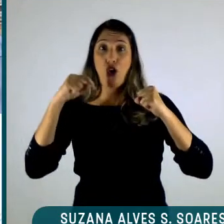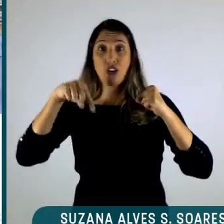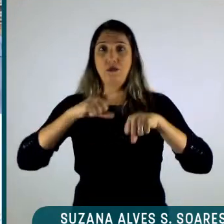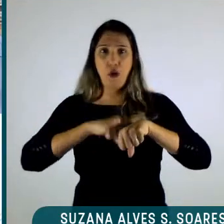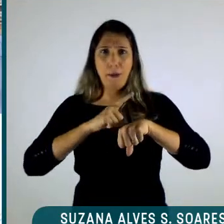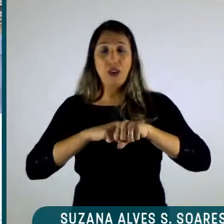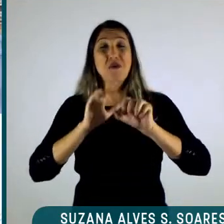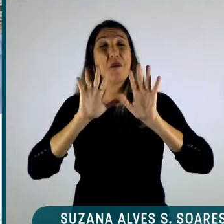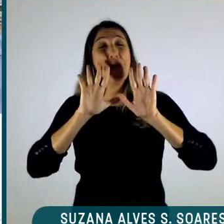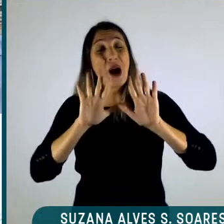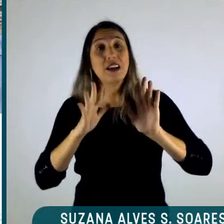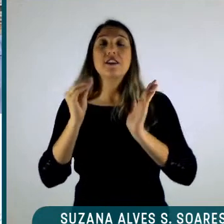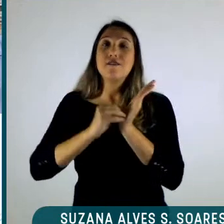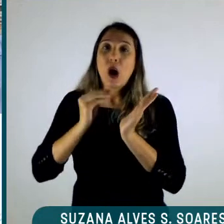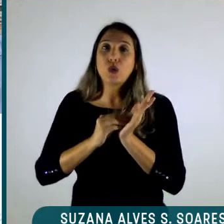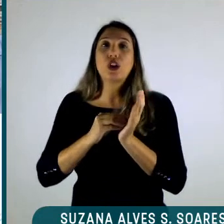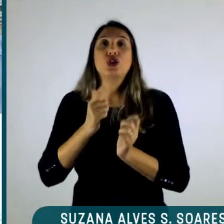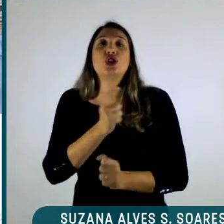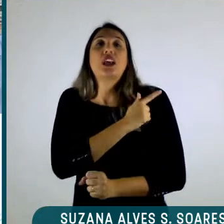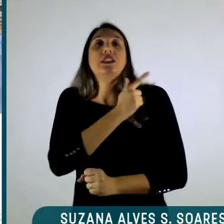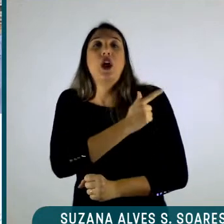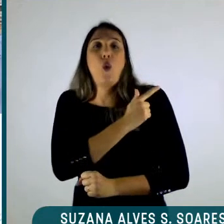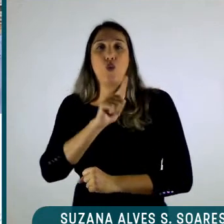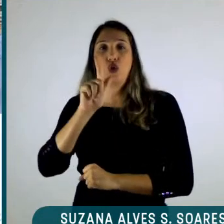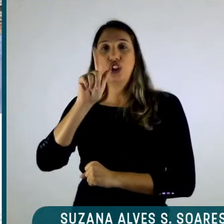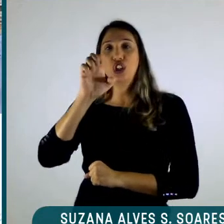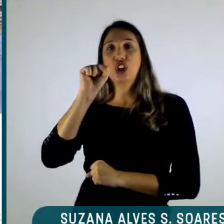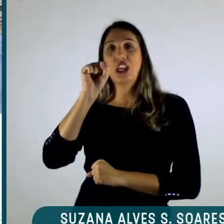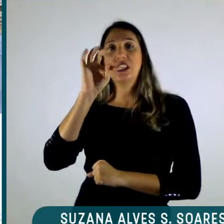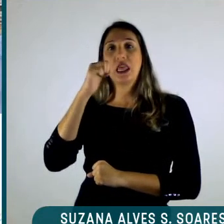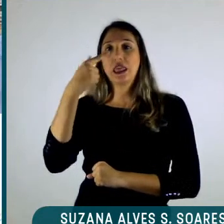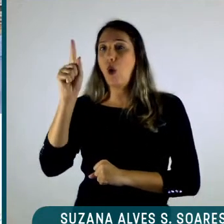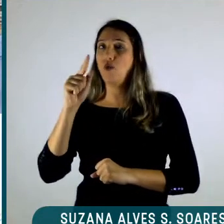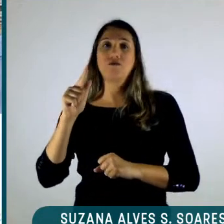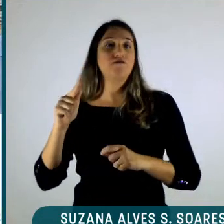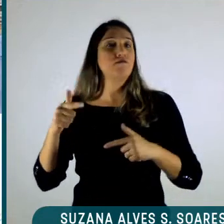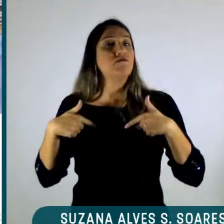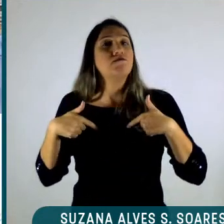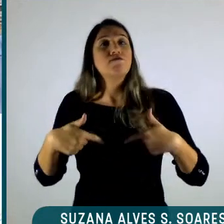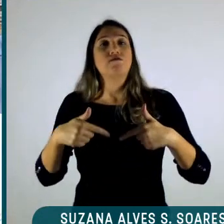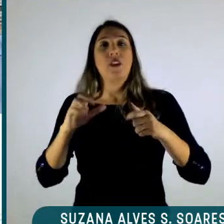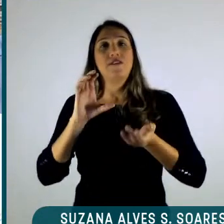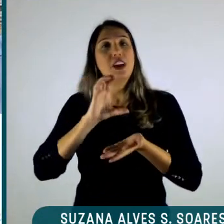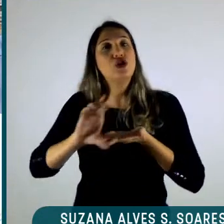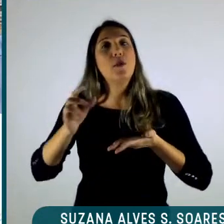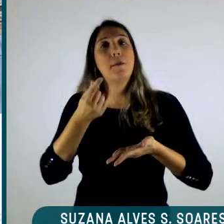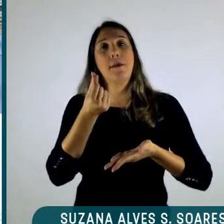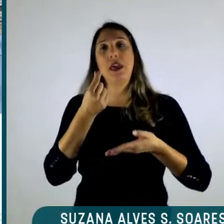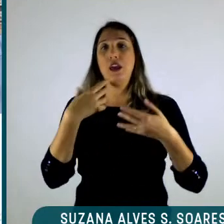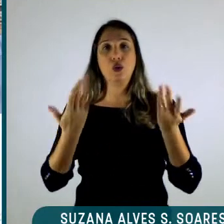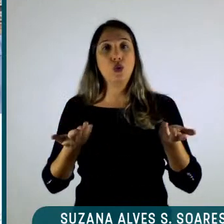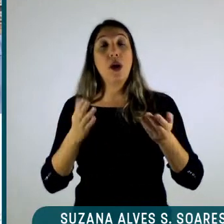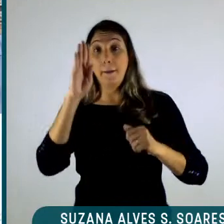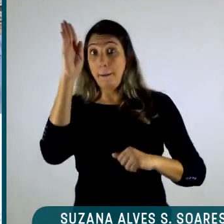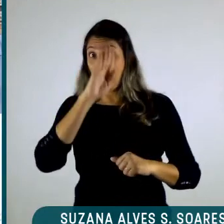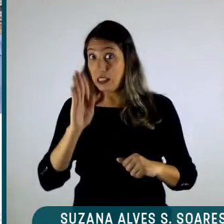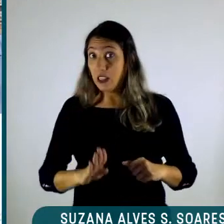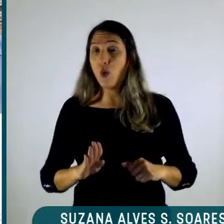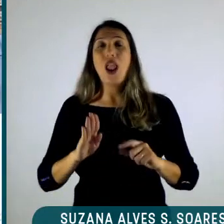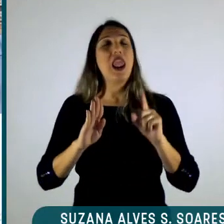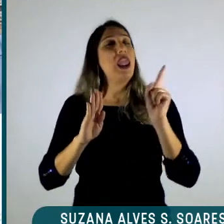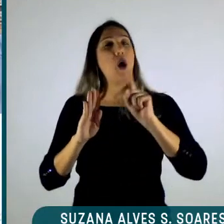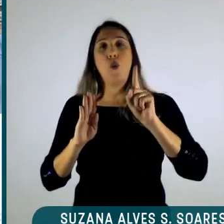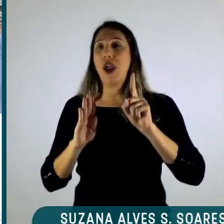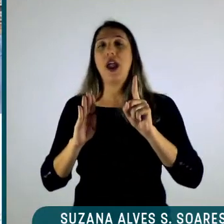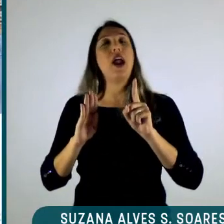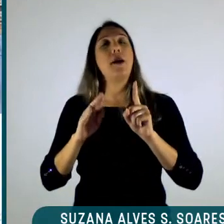funds, technical resources. What we lack the most, nevertheless, is management. I